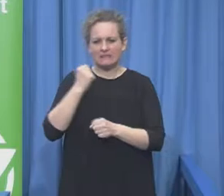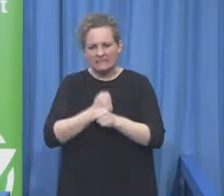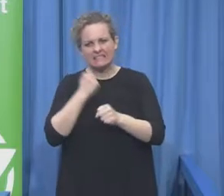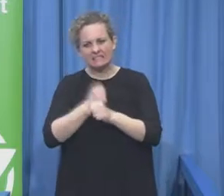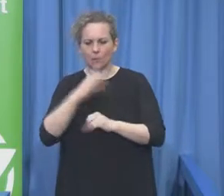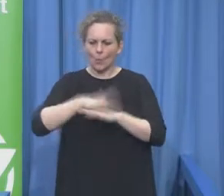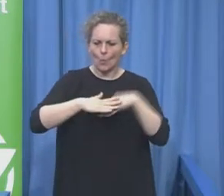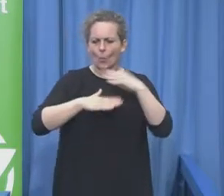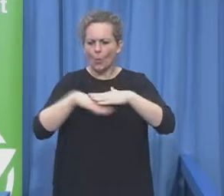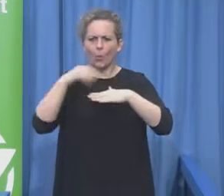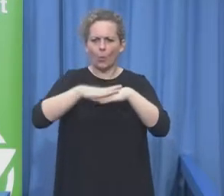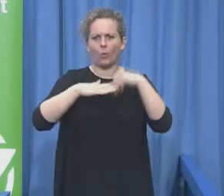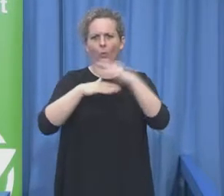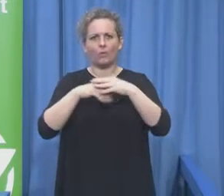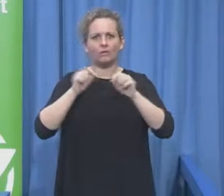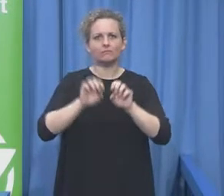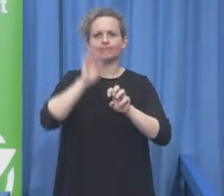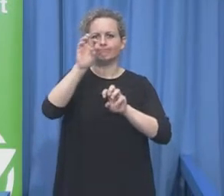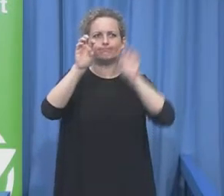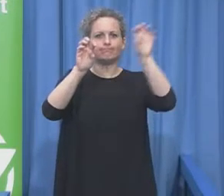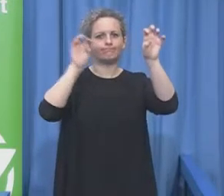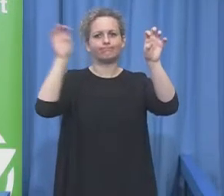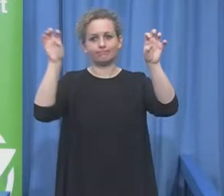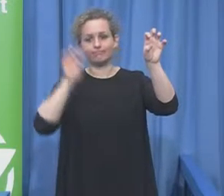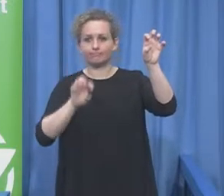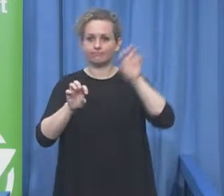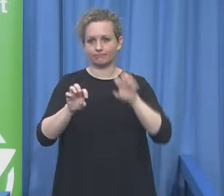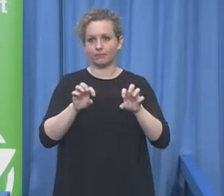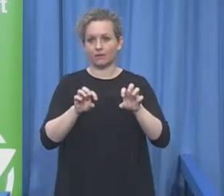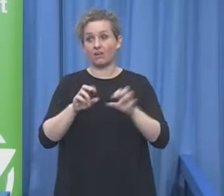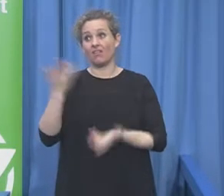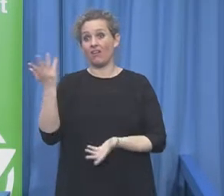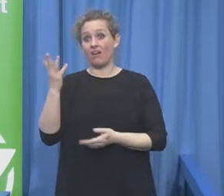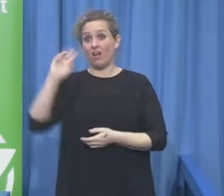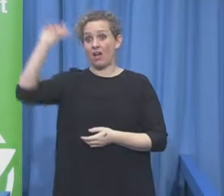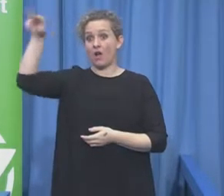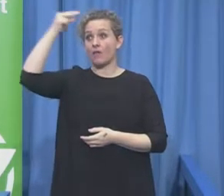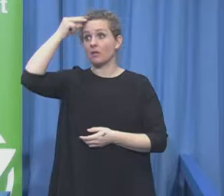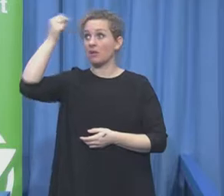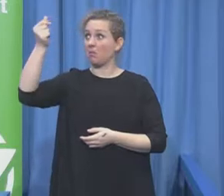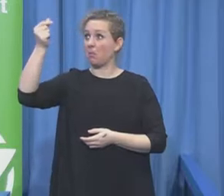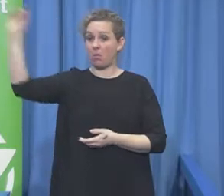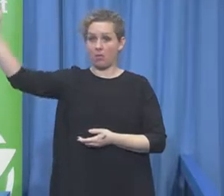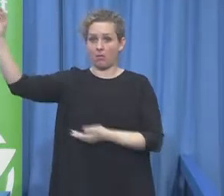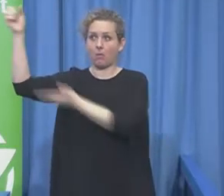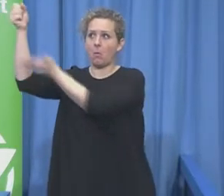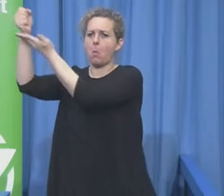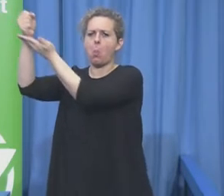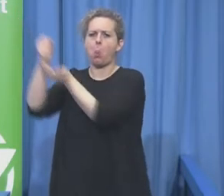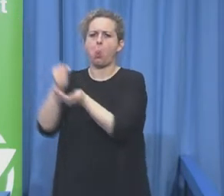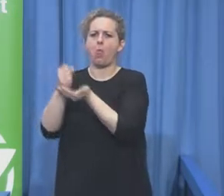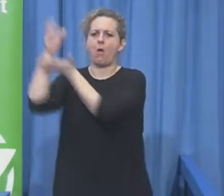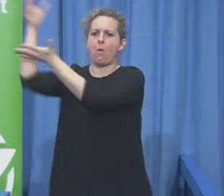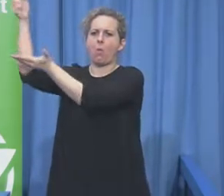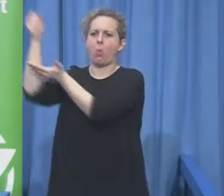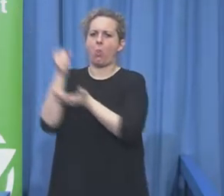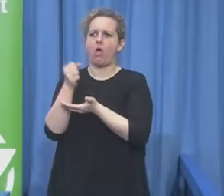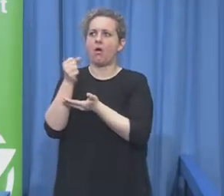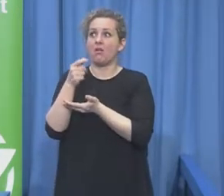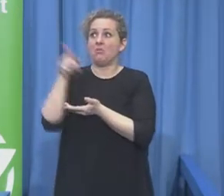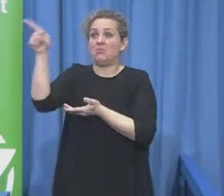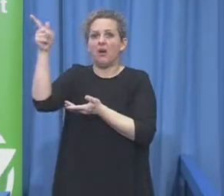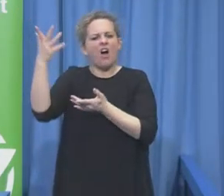in people with disabilities to stand on their own feet. So with this context, we believed always that when we started, we wanted